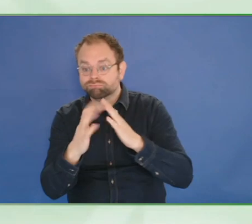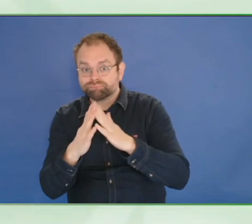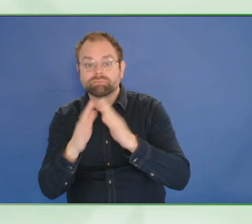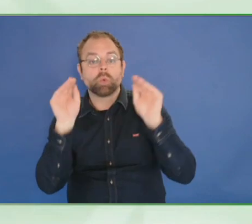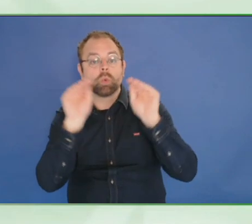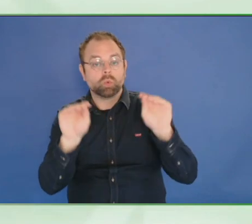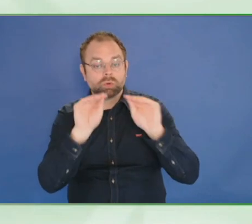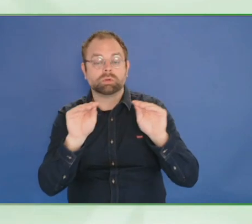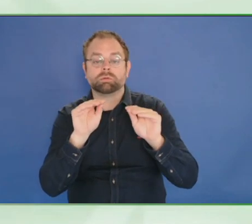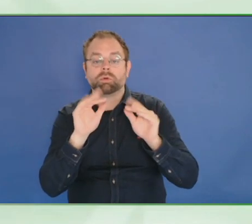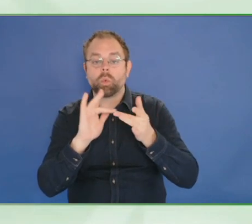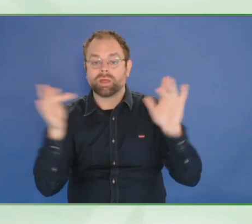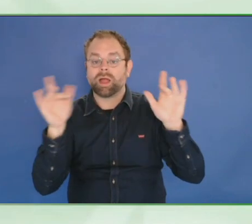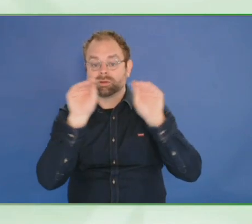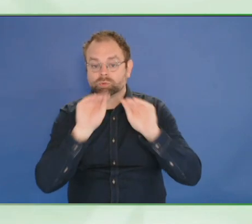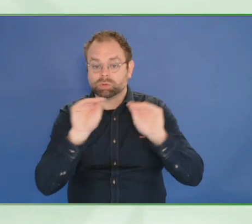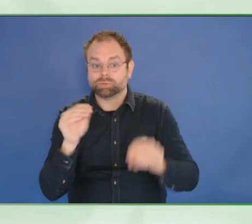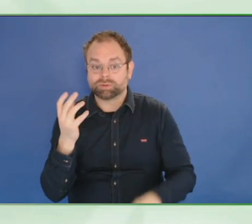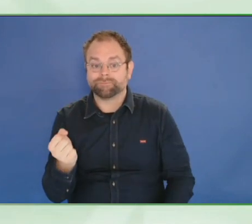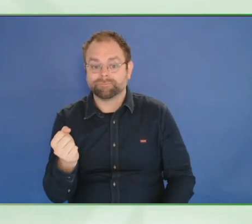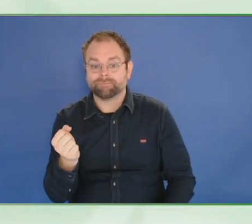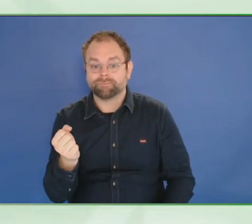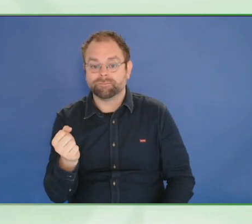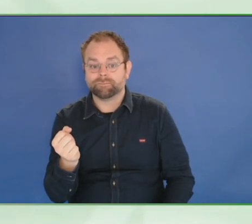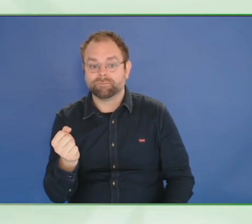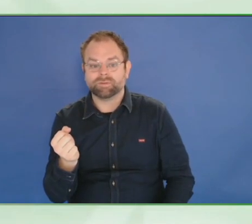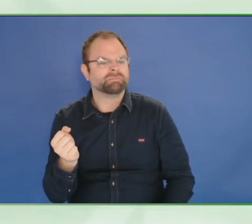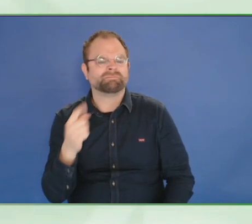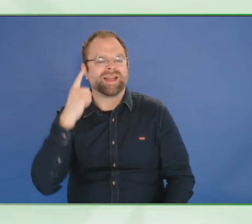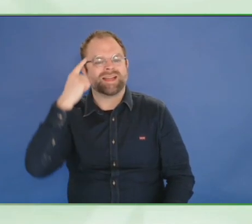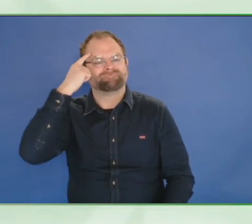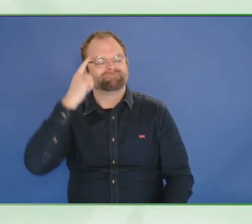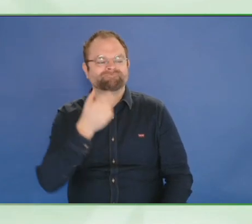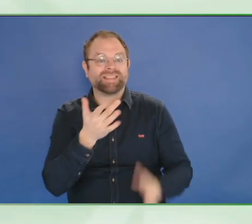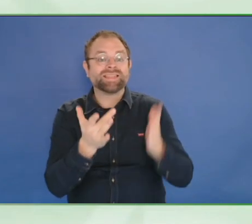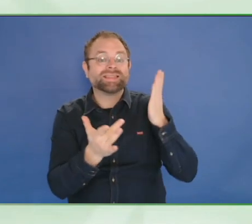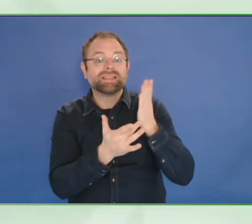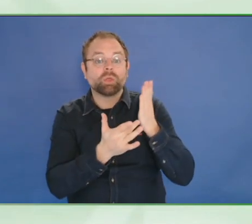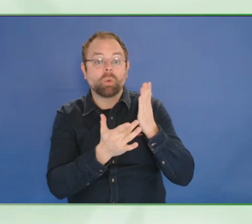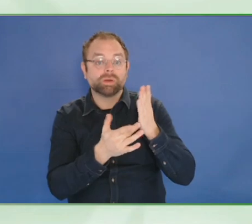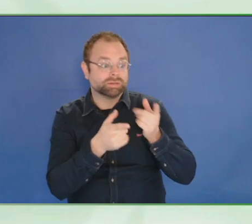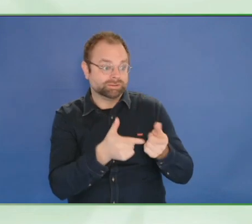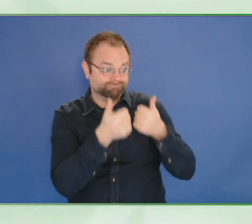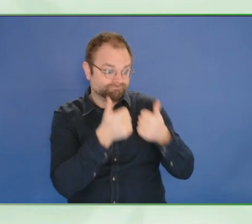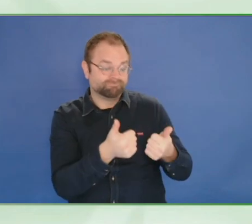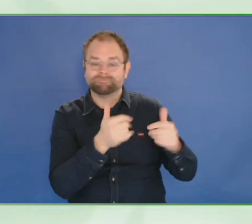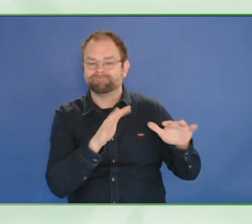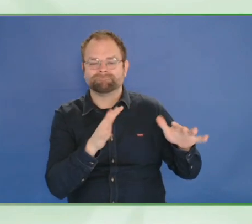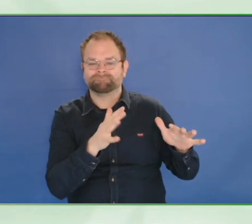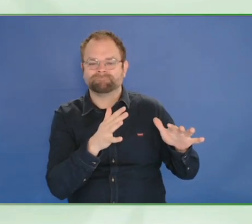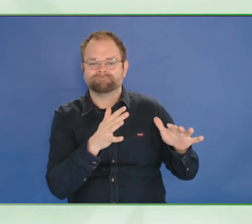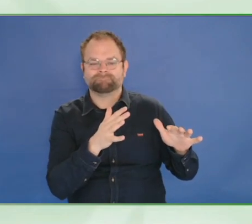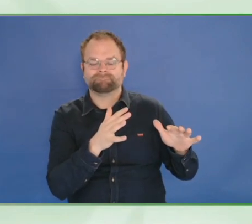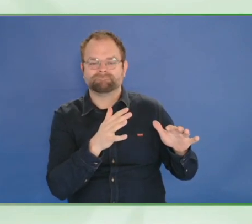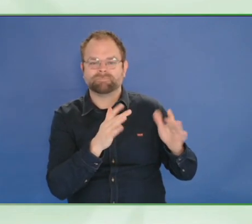them faster, better navigation, and which are developed. So